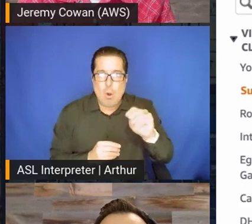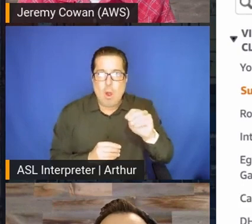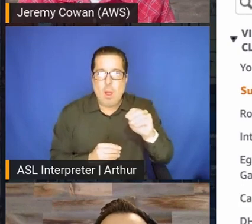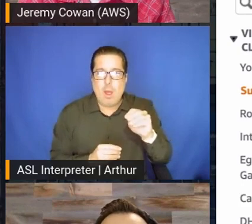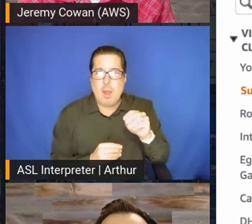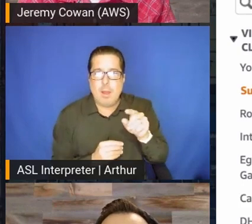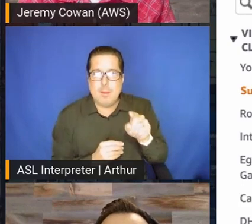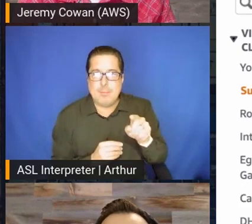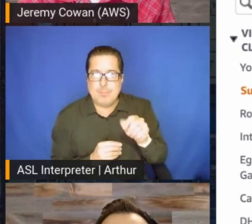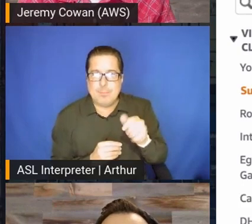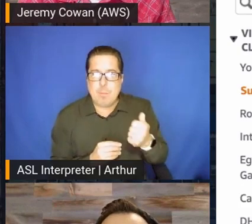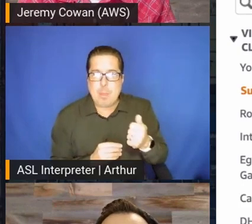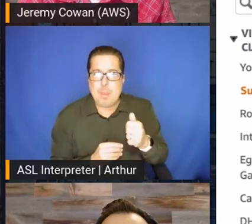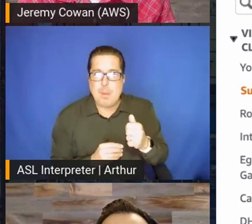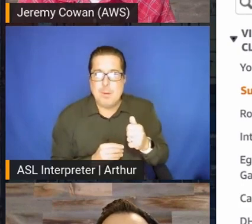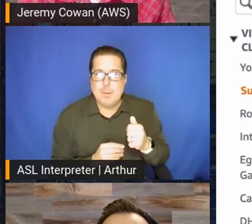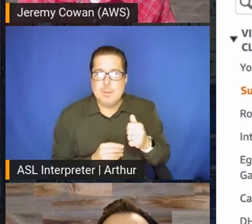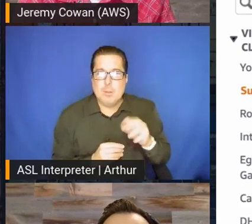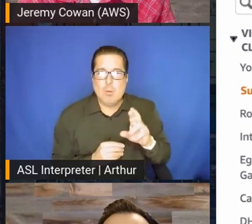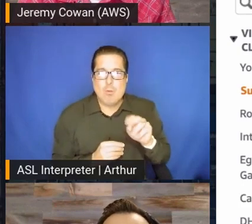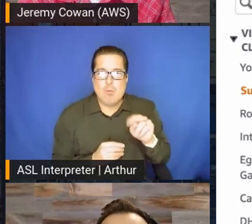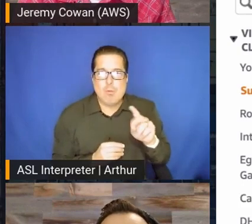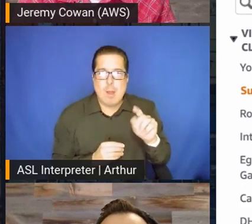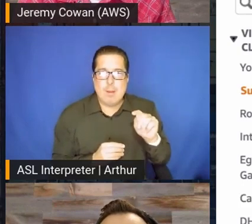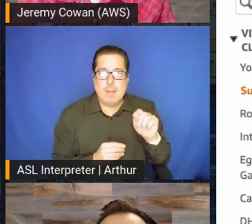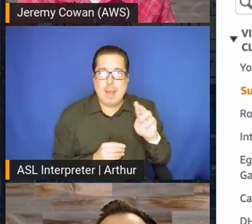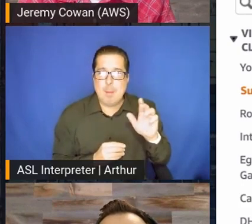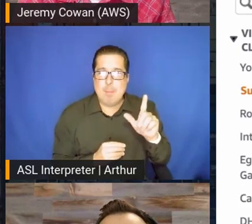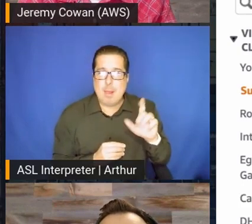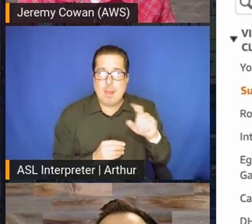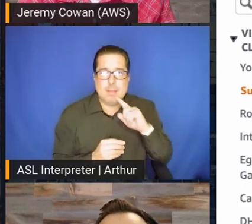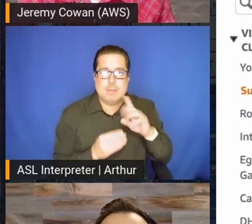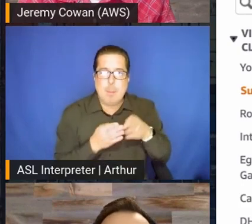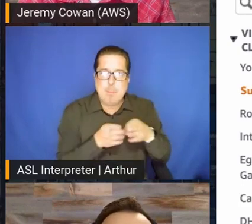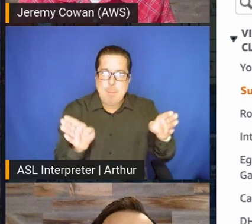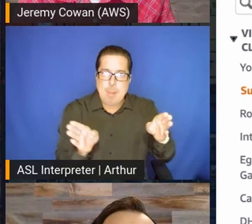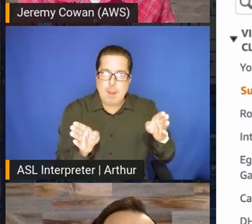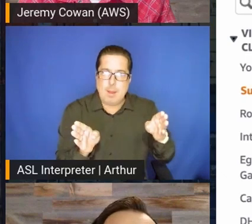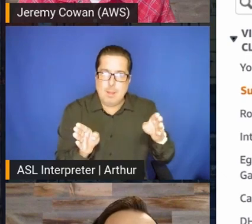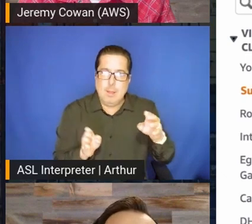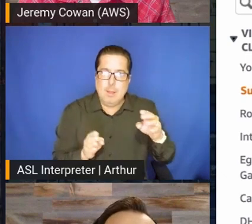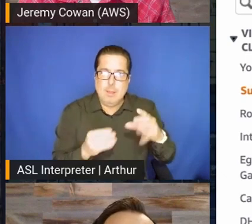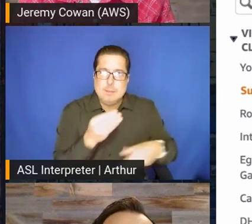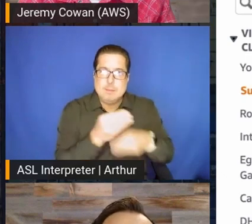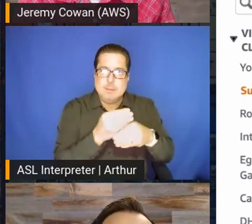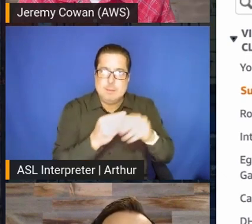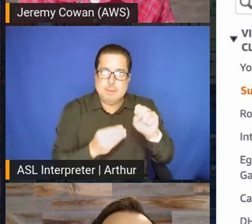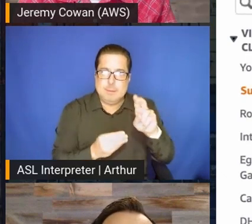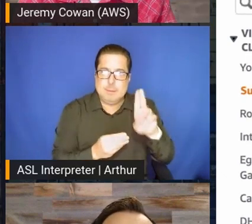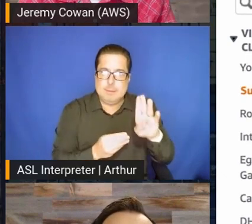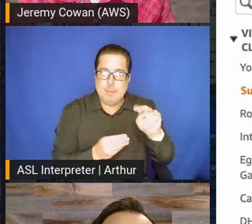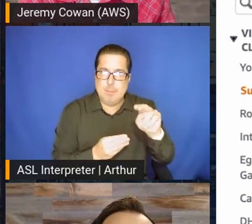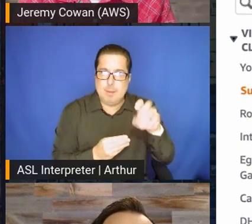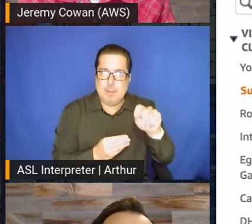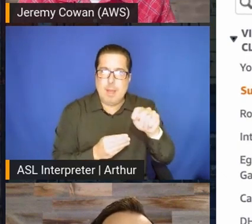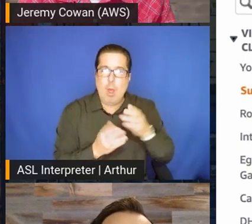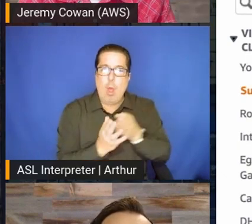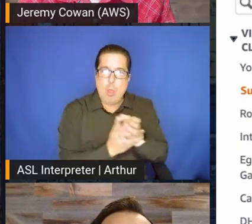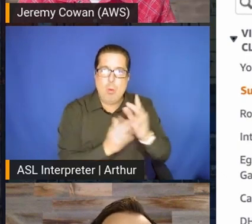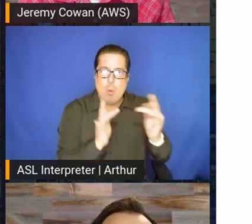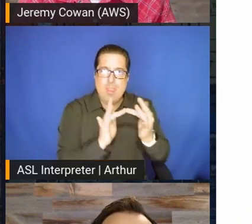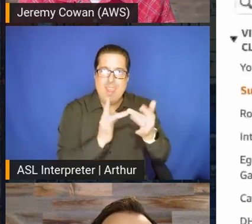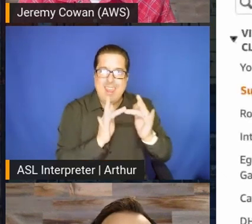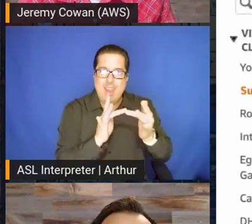table, this is one of the public subnet that I'm sharing. So it goes through the internet gateway,